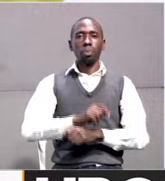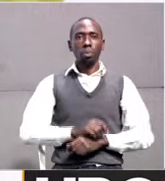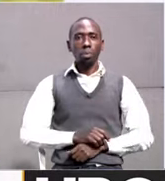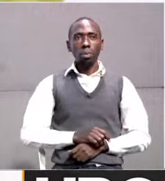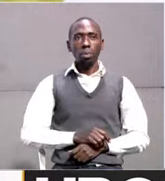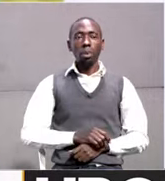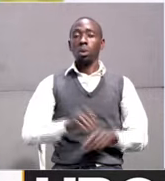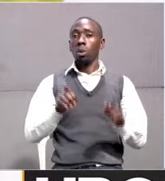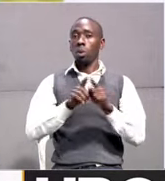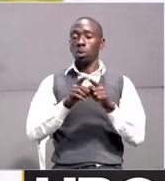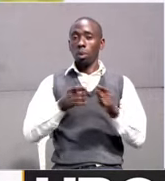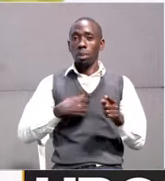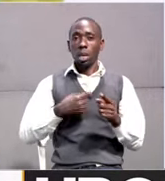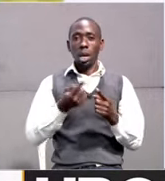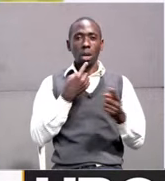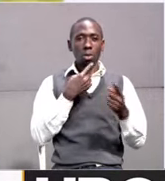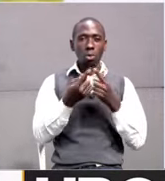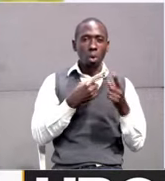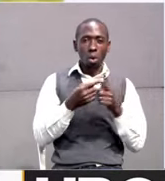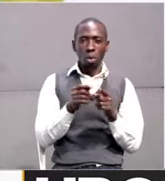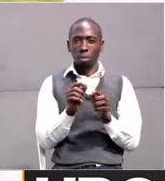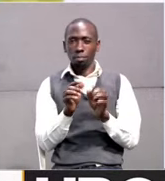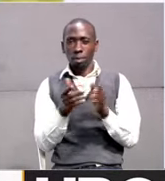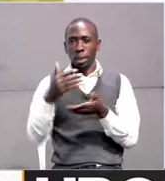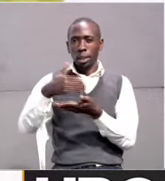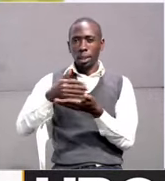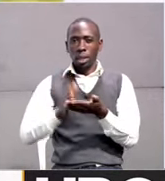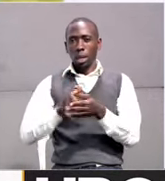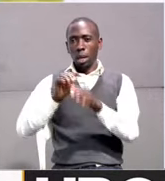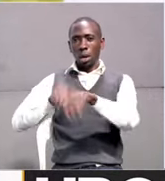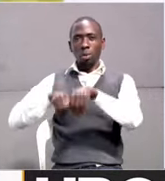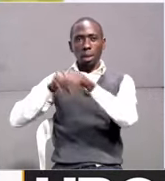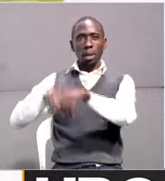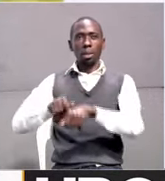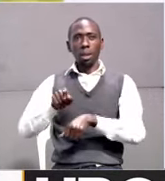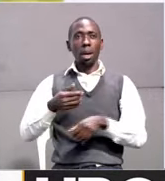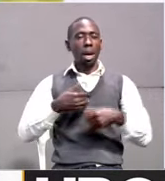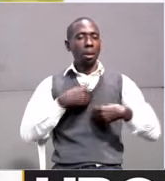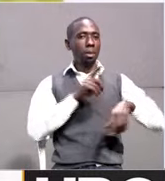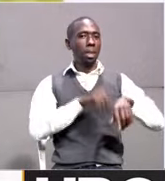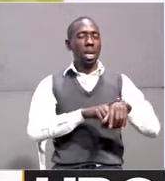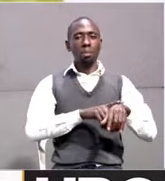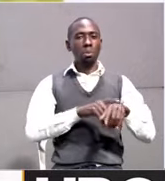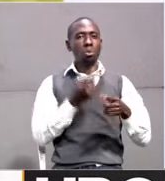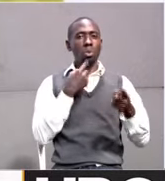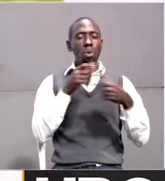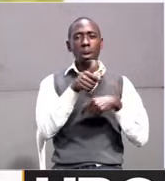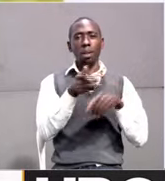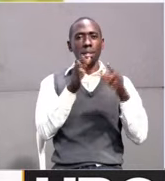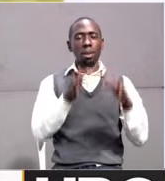And I will also talk about the sector of agriculture. I will not have time to talk about other things.